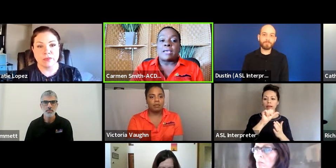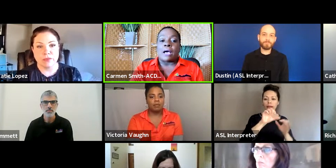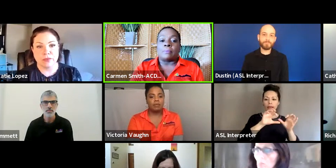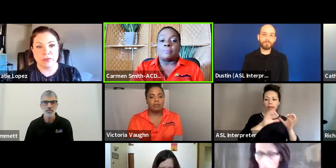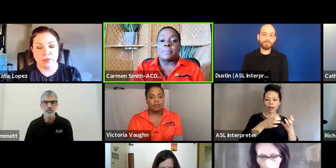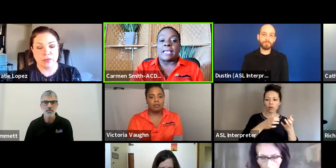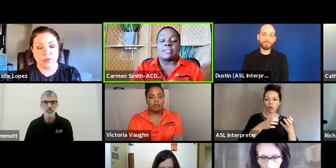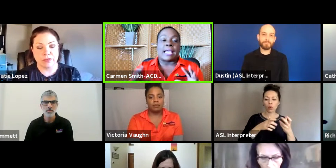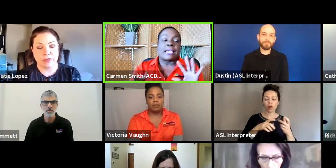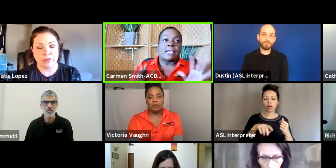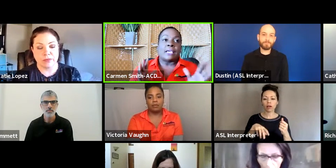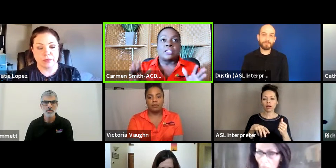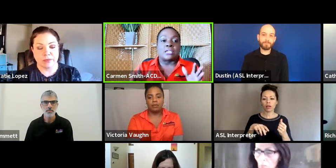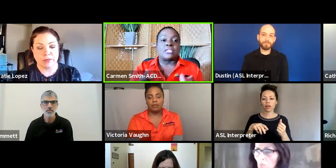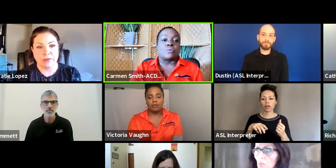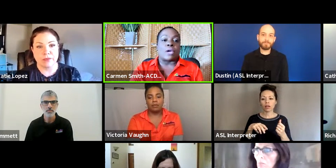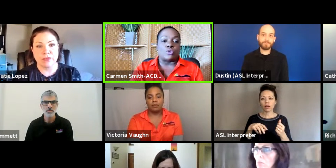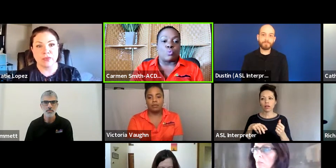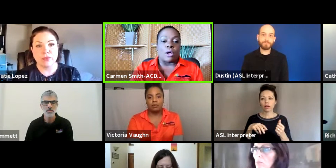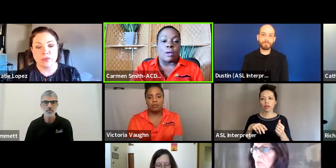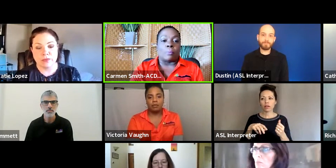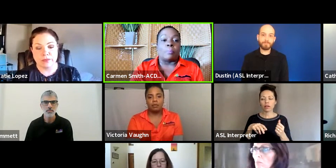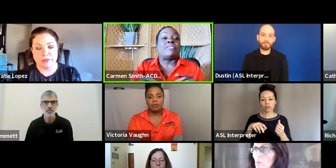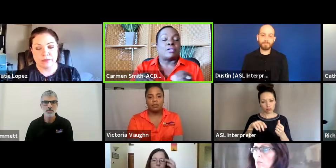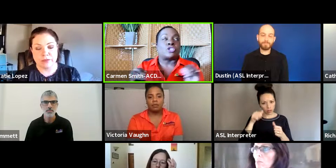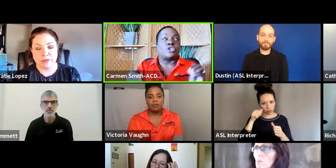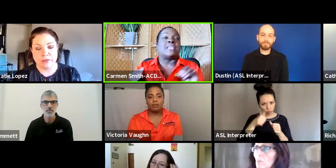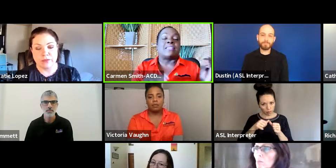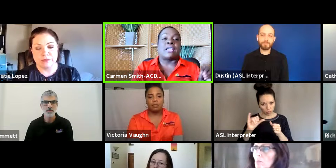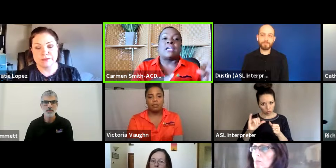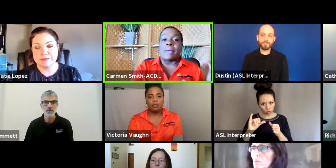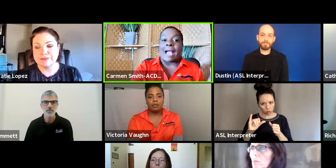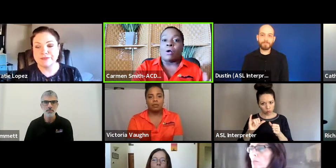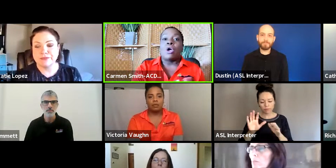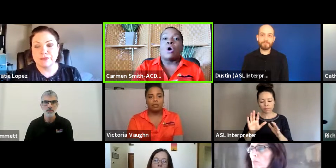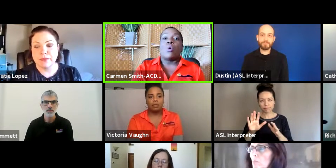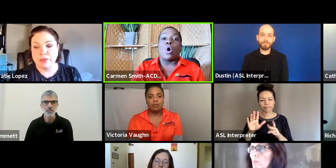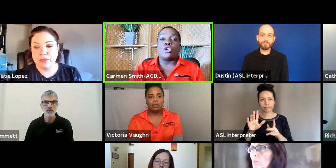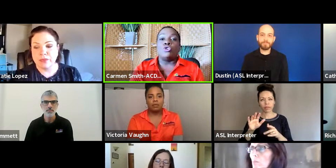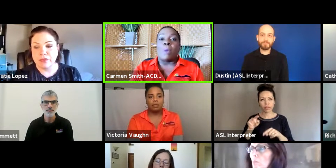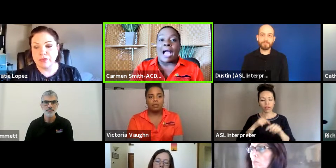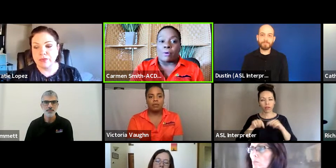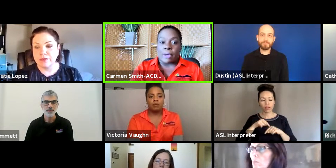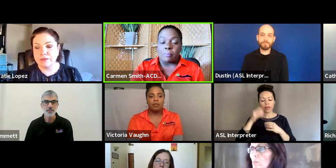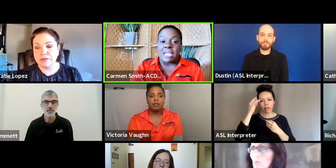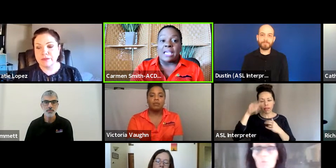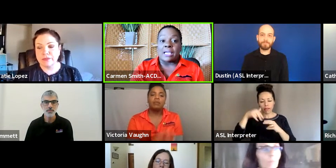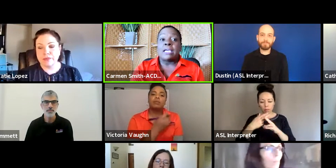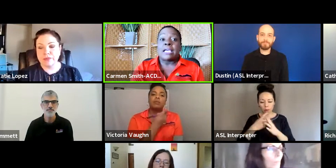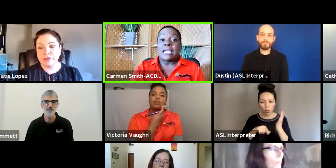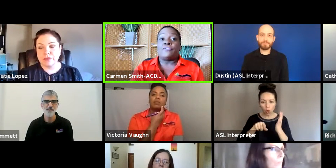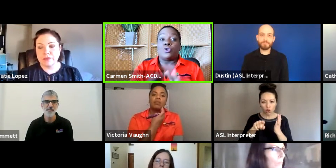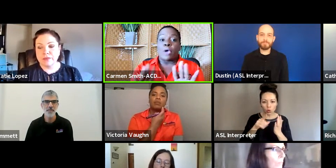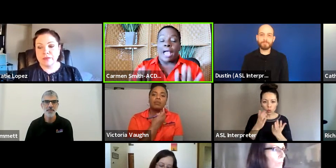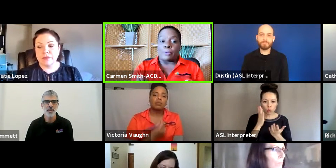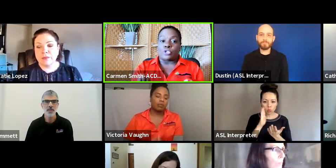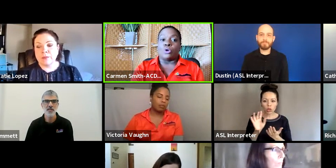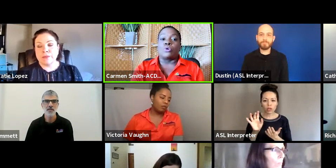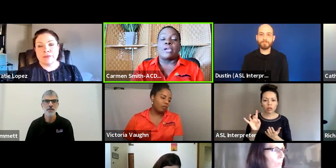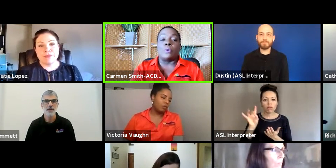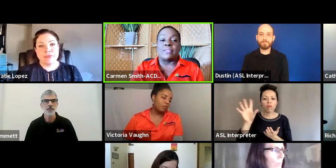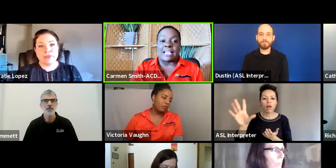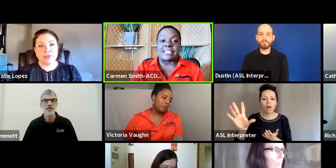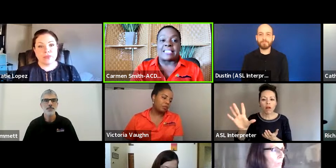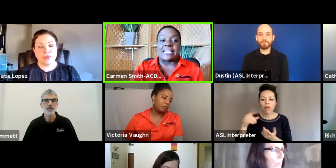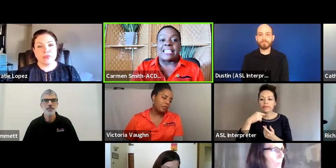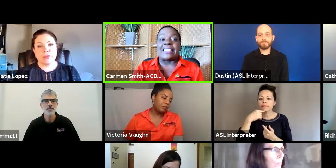category, maybe taking into consideration thinking about what you might recommend if you